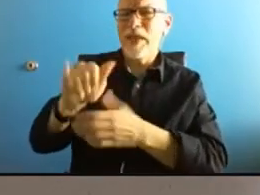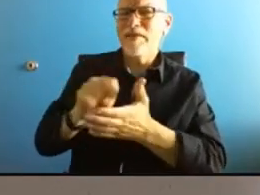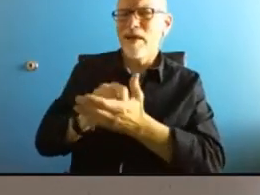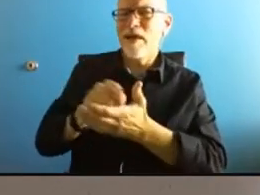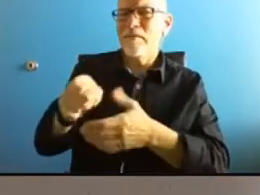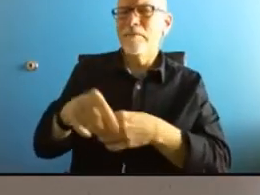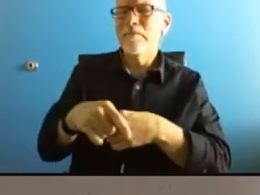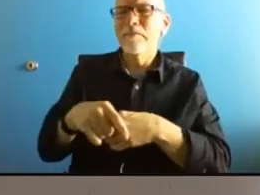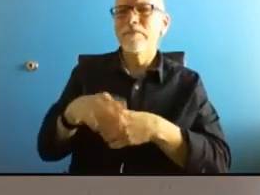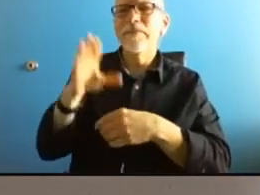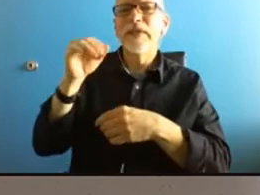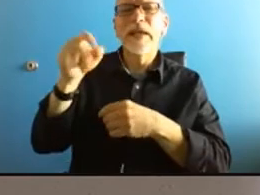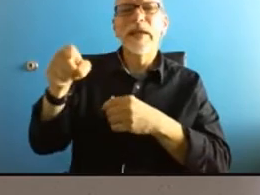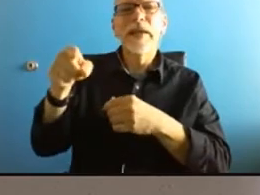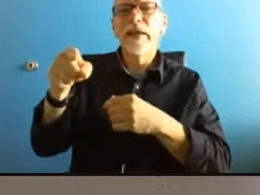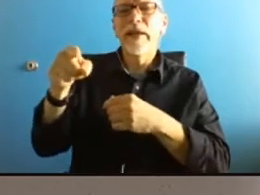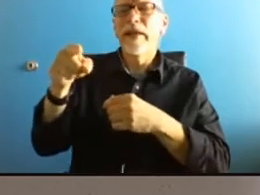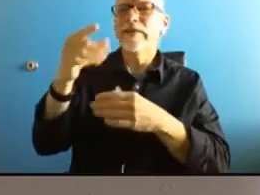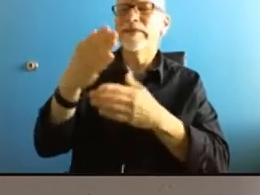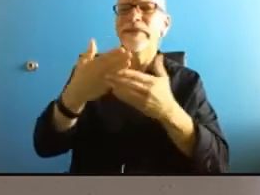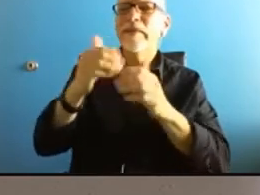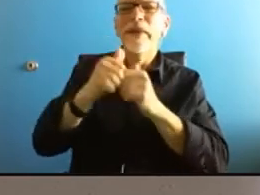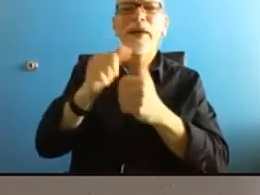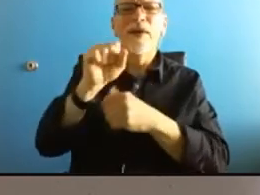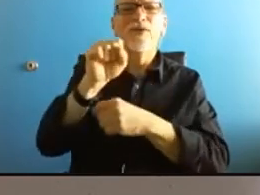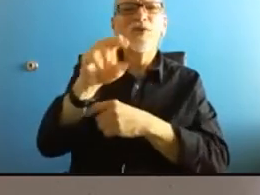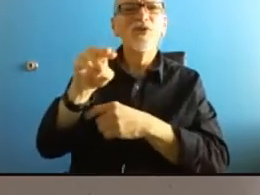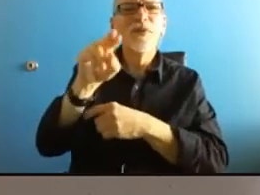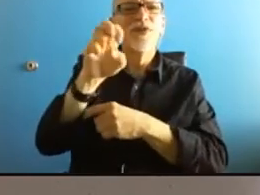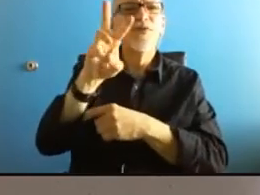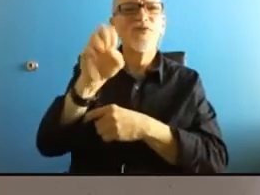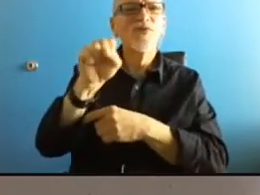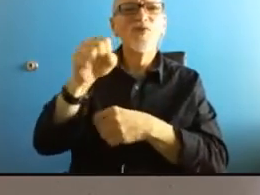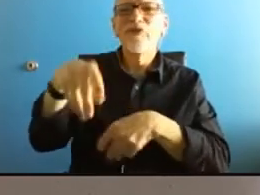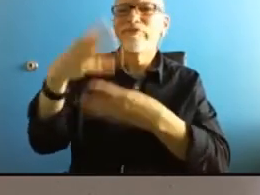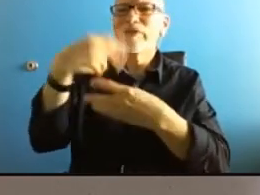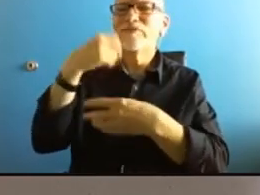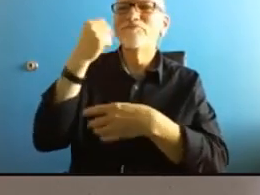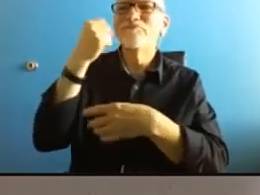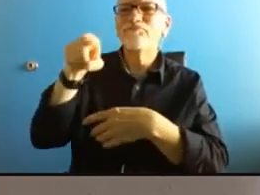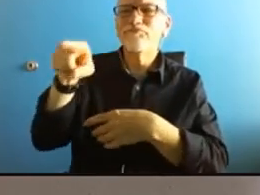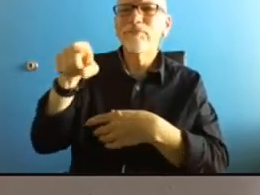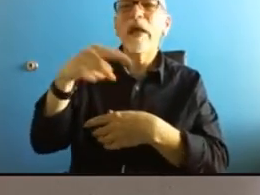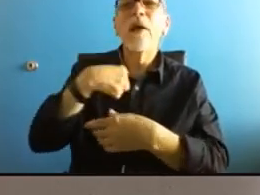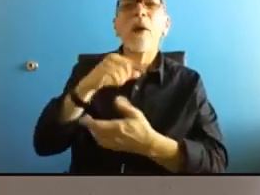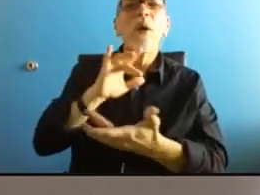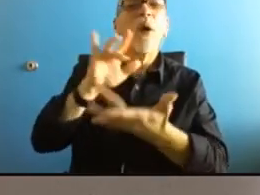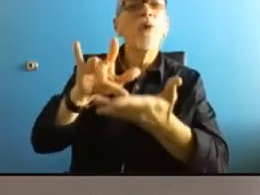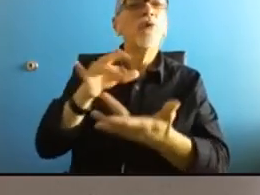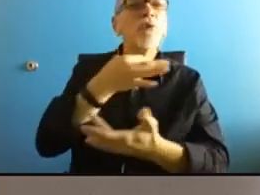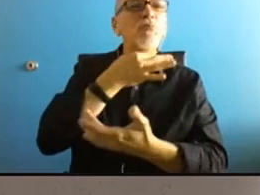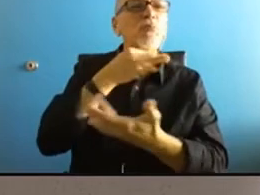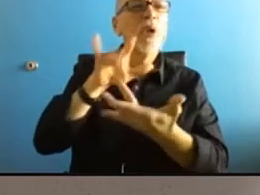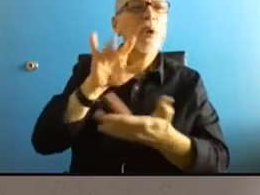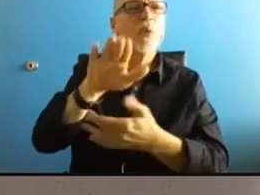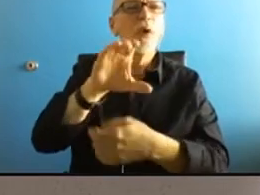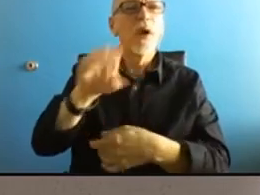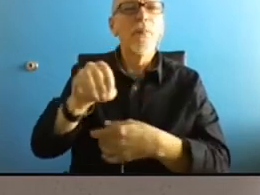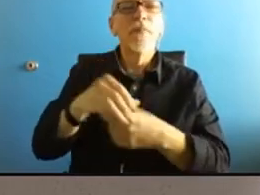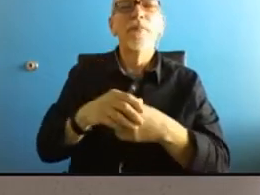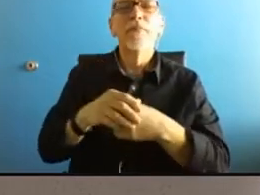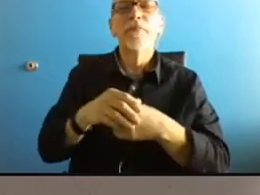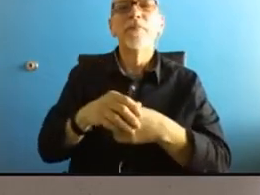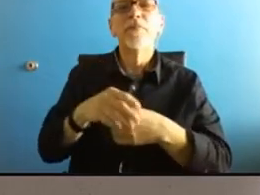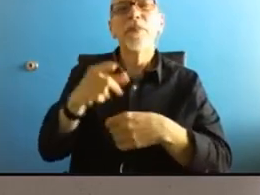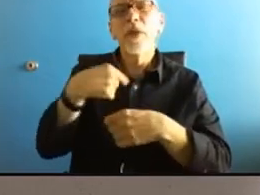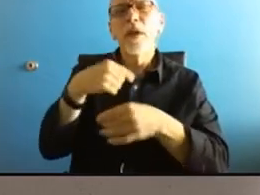through some social media newsfeed or something. And I contacted your company. And I said